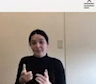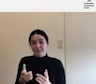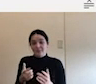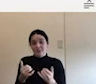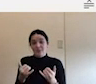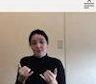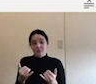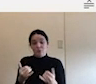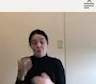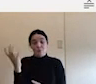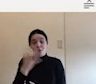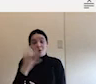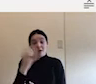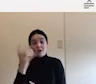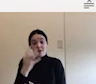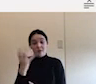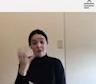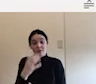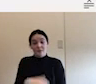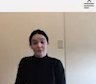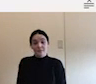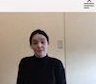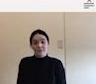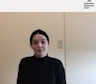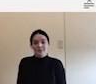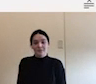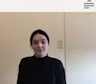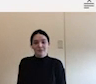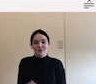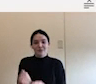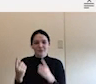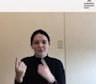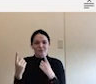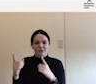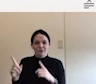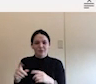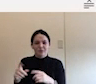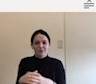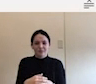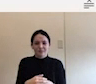Oh, wow. Okay. Work.